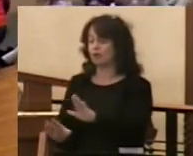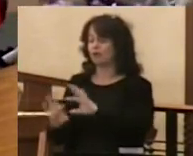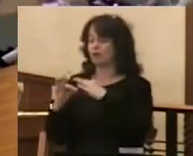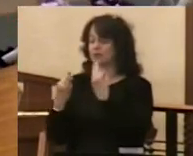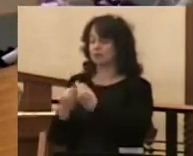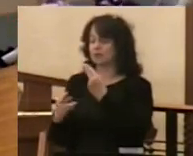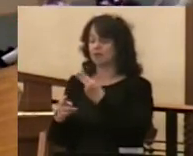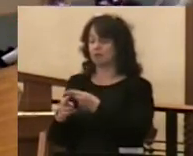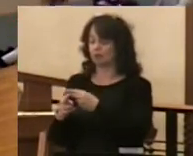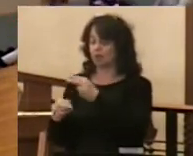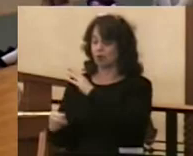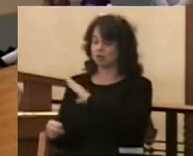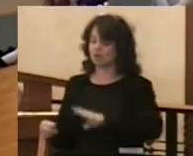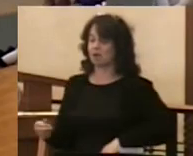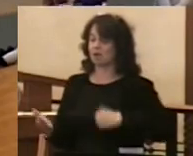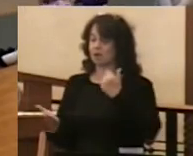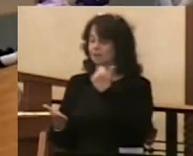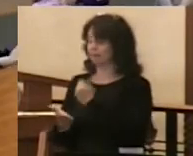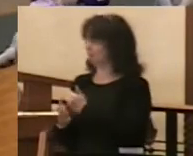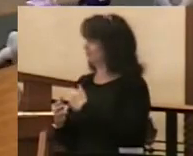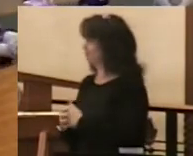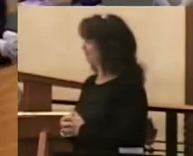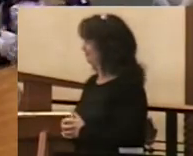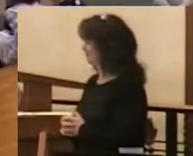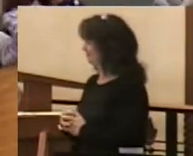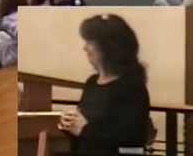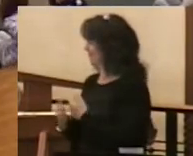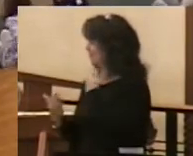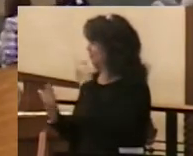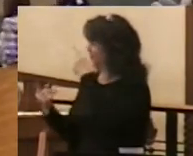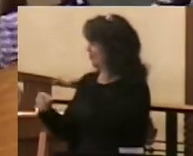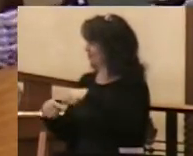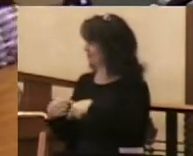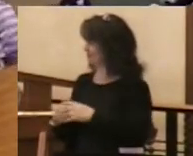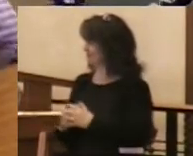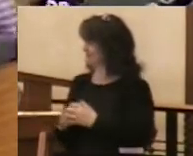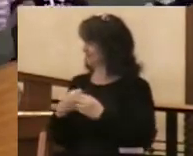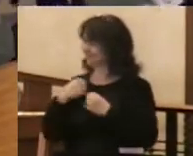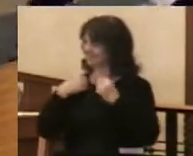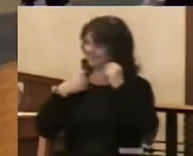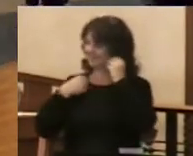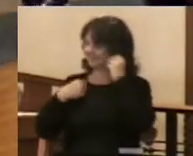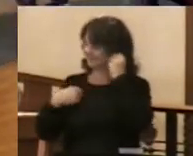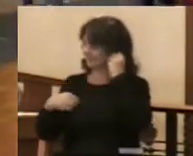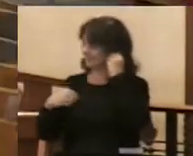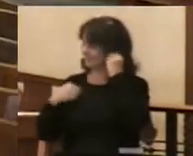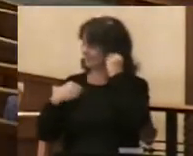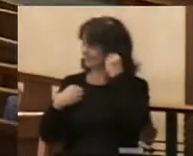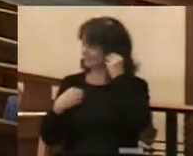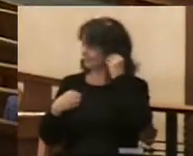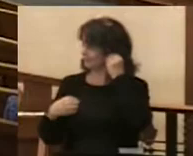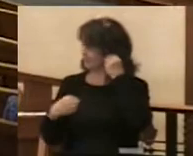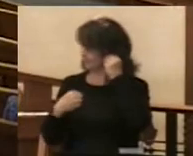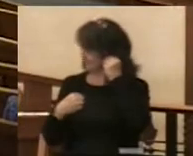name of Christ. Amen. Thanks for coming up. You can go back and sit with your families.